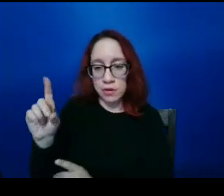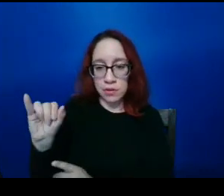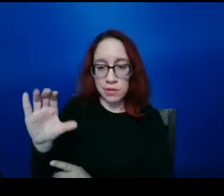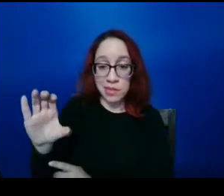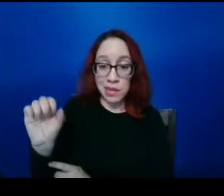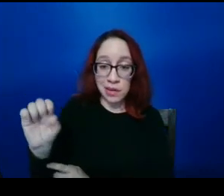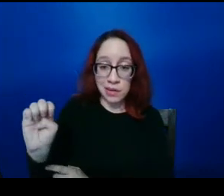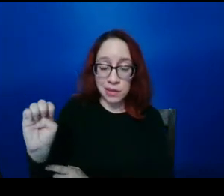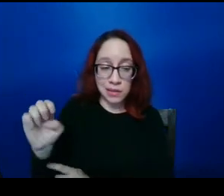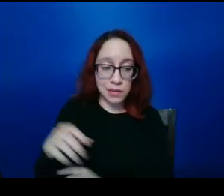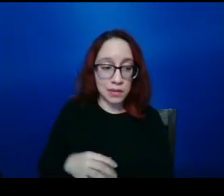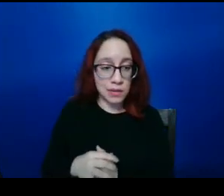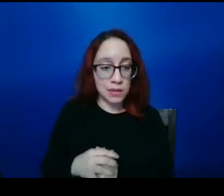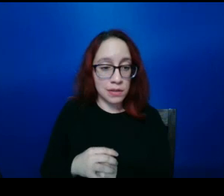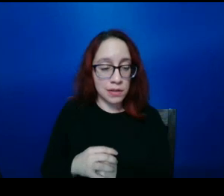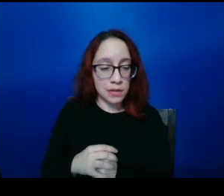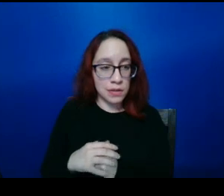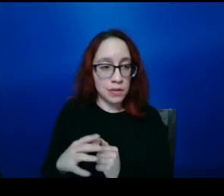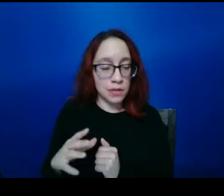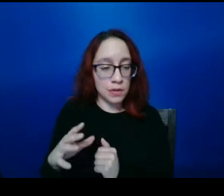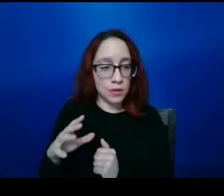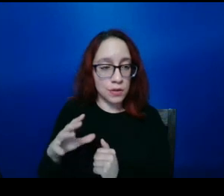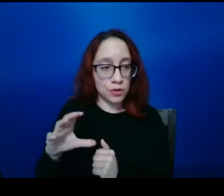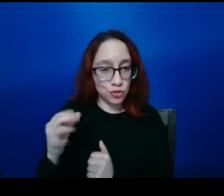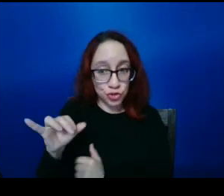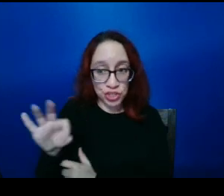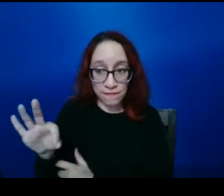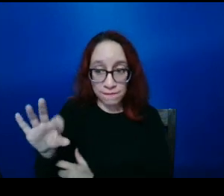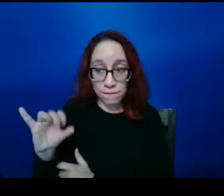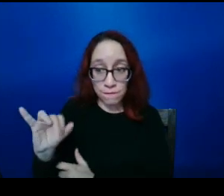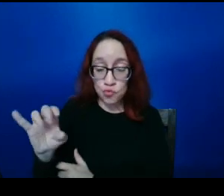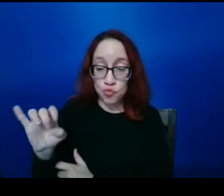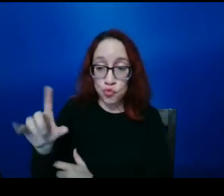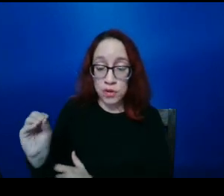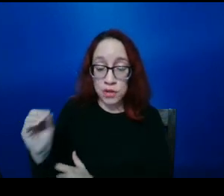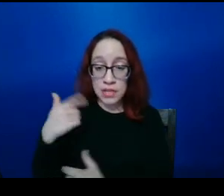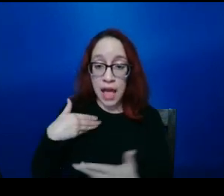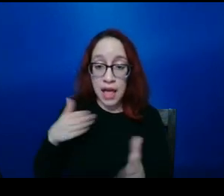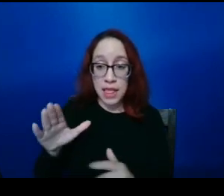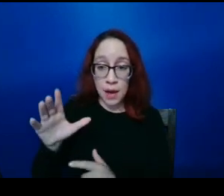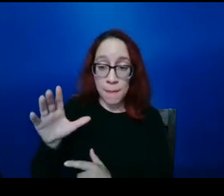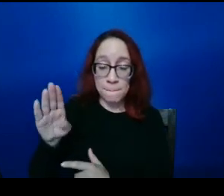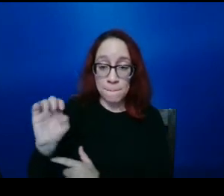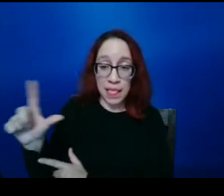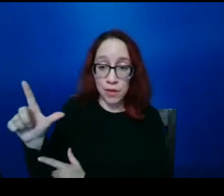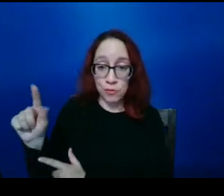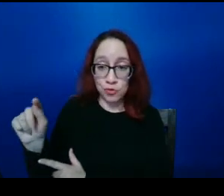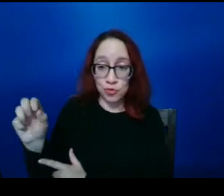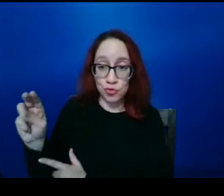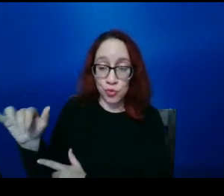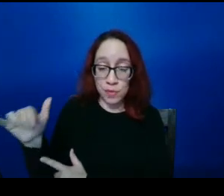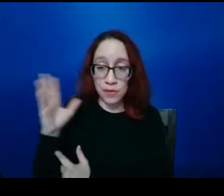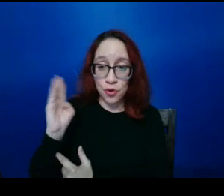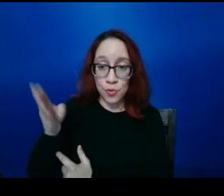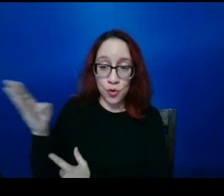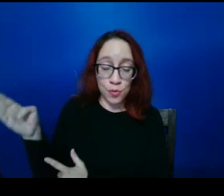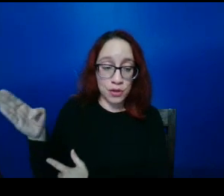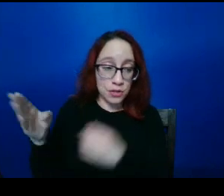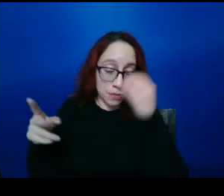or Mr. Duggan and Chief Julio, for allowing Bill Tomei to be the director of the Boynton Beach